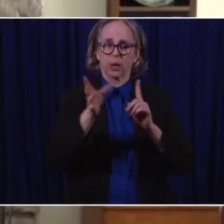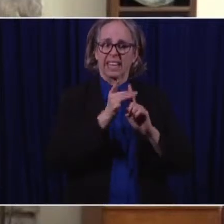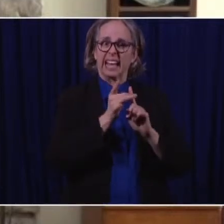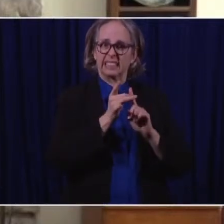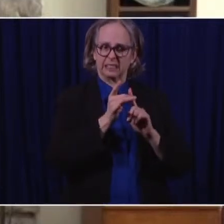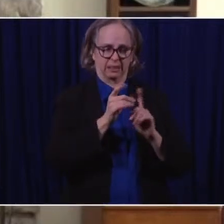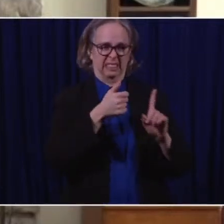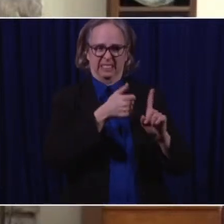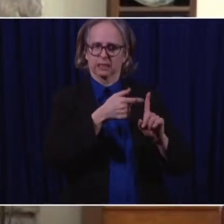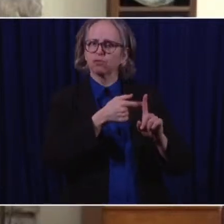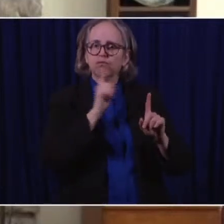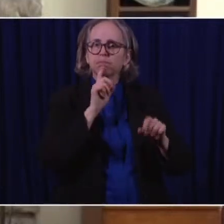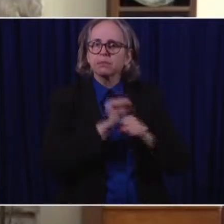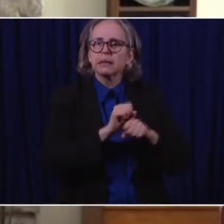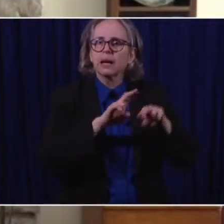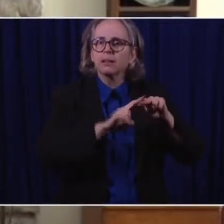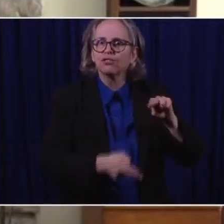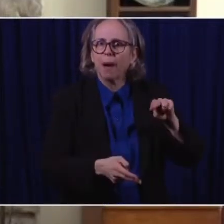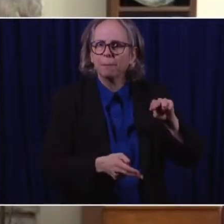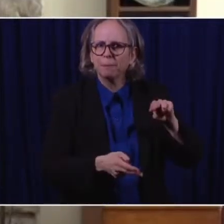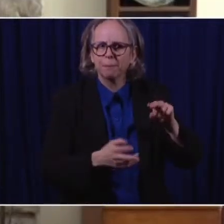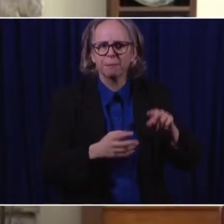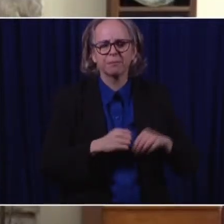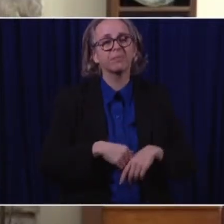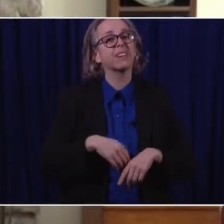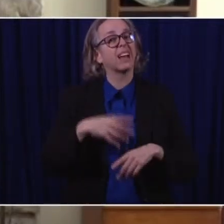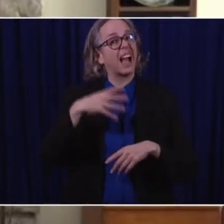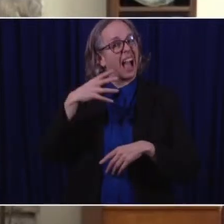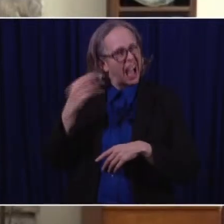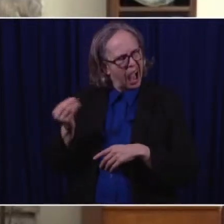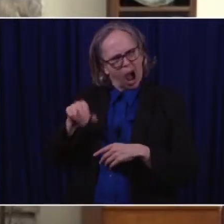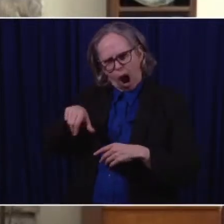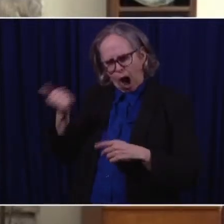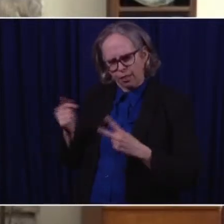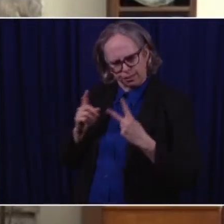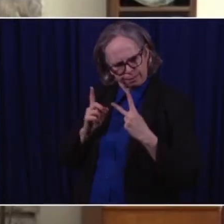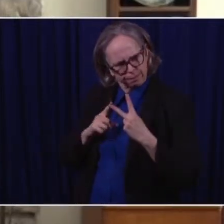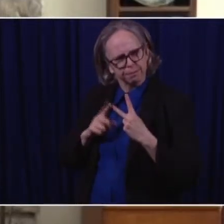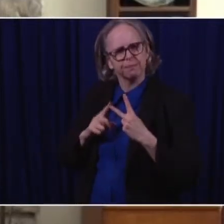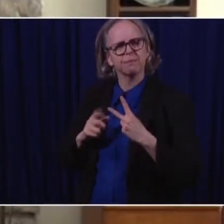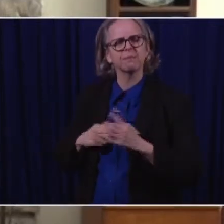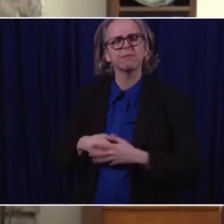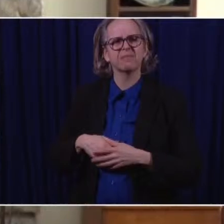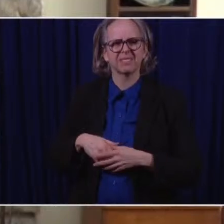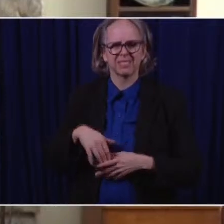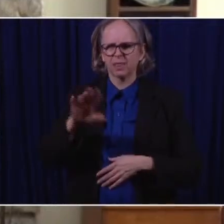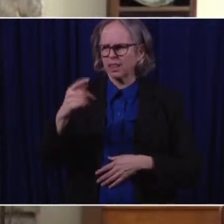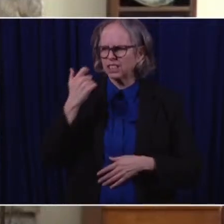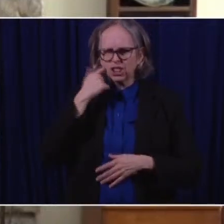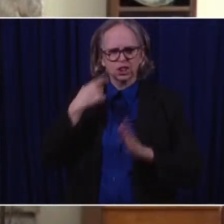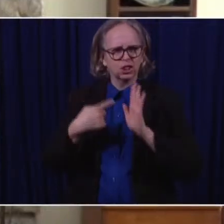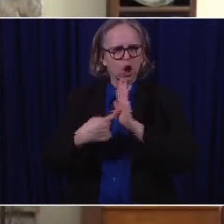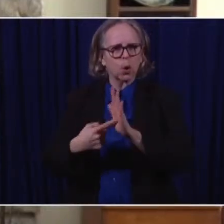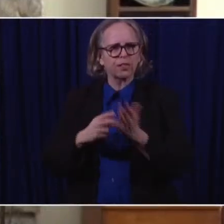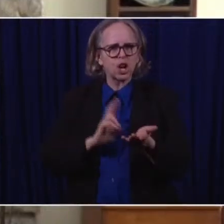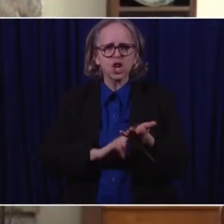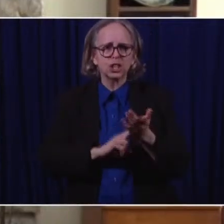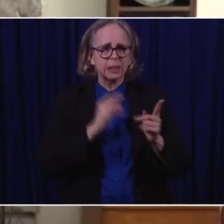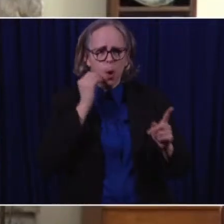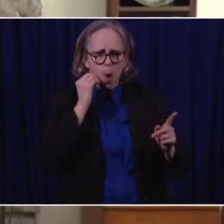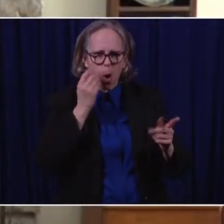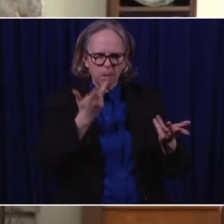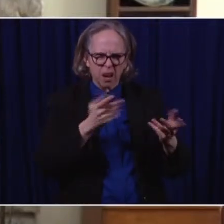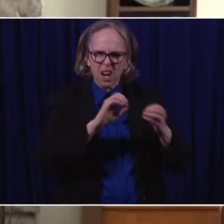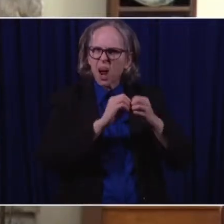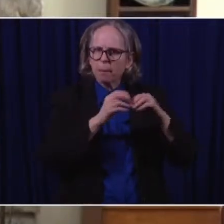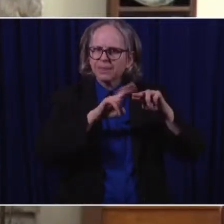one, I'm sure, is the chart that we showed you just a moment ago, which is when we've really tamped the fire down in the